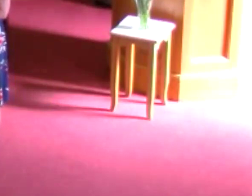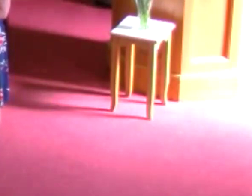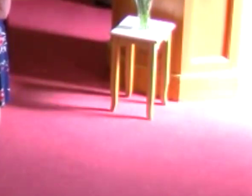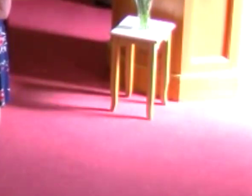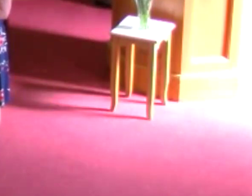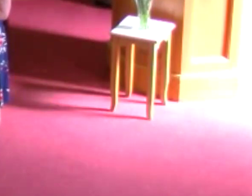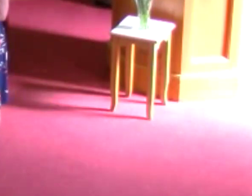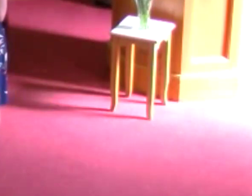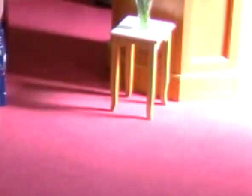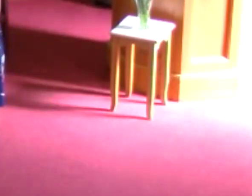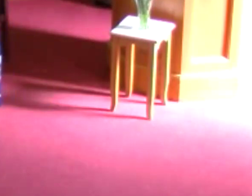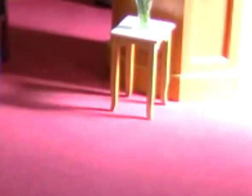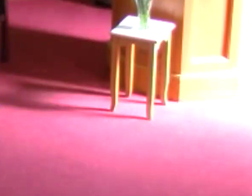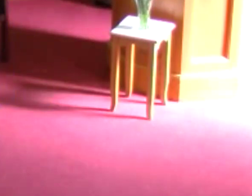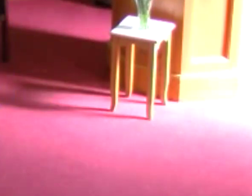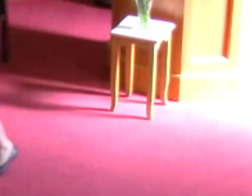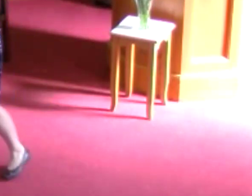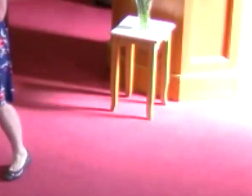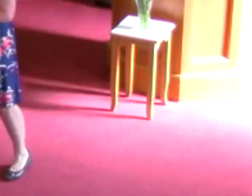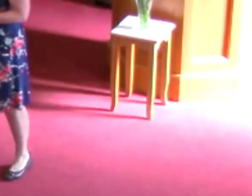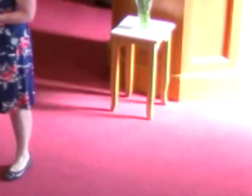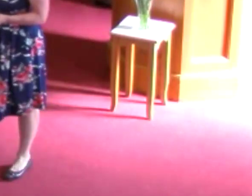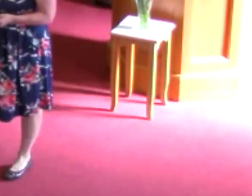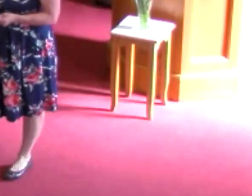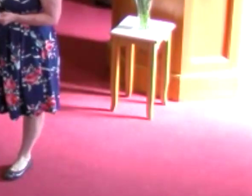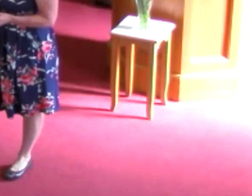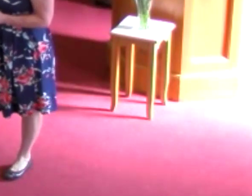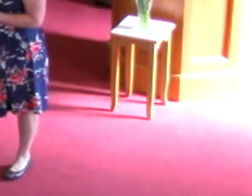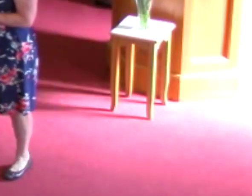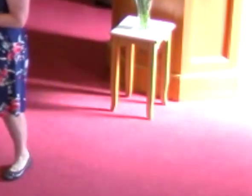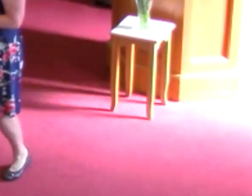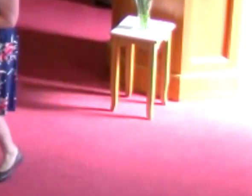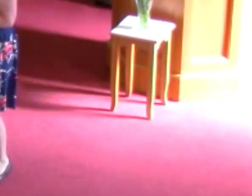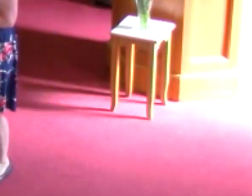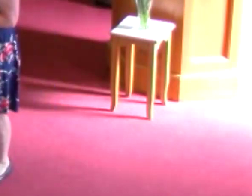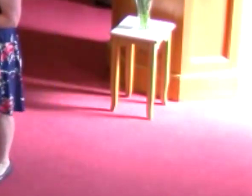joyful day. Don't be afraid, rejoice and come in.